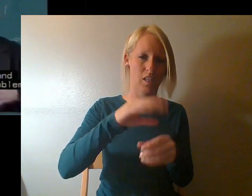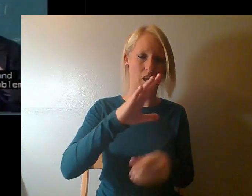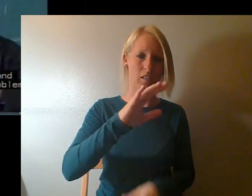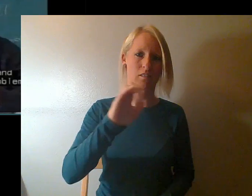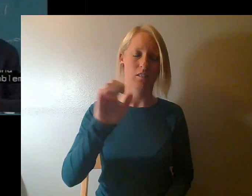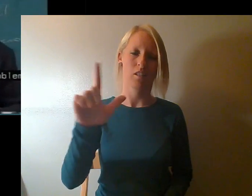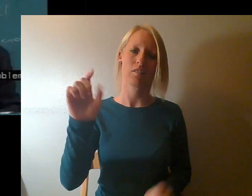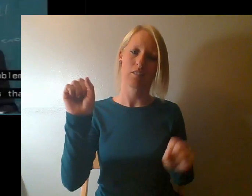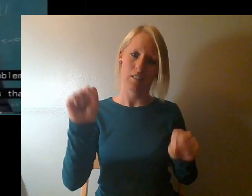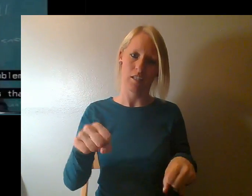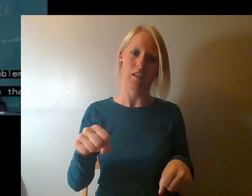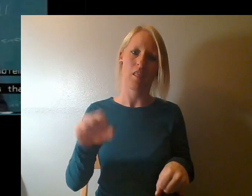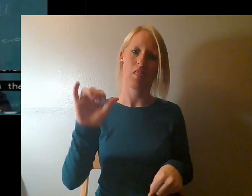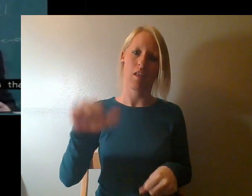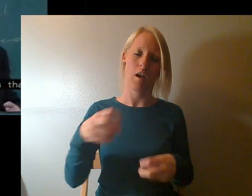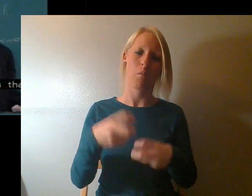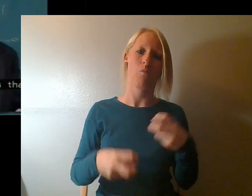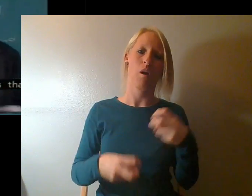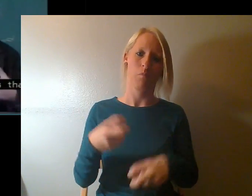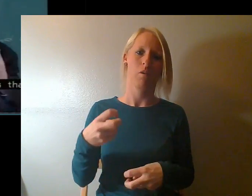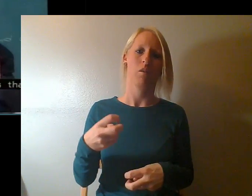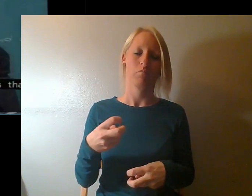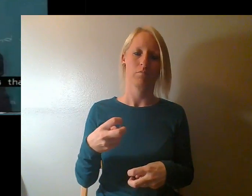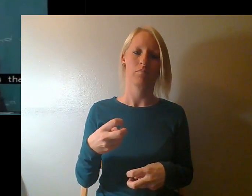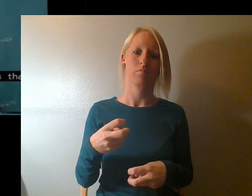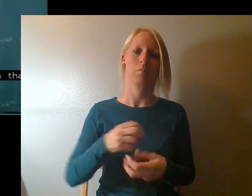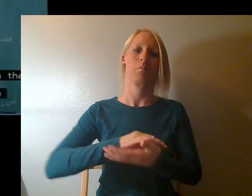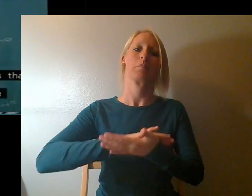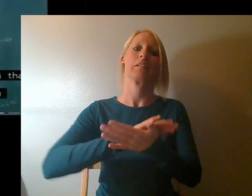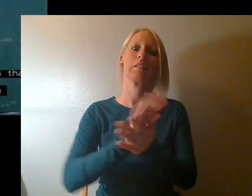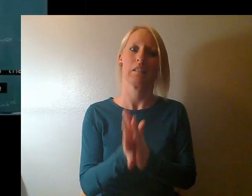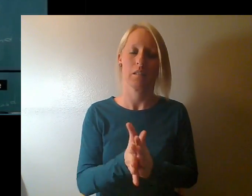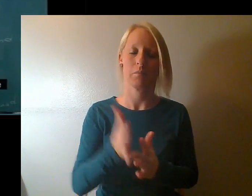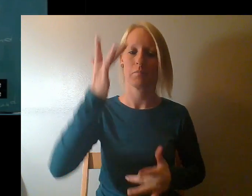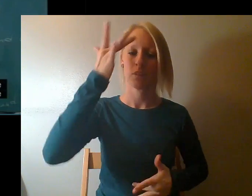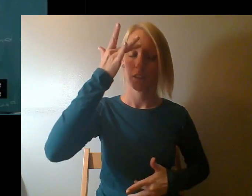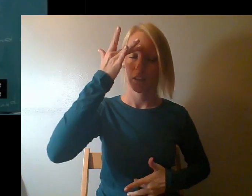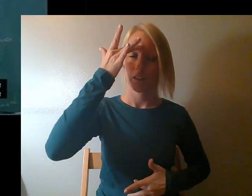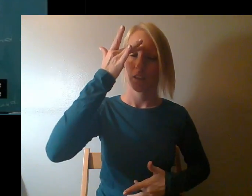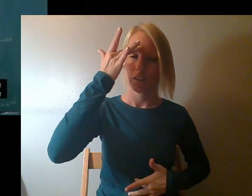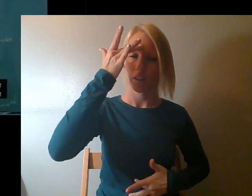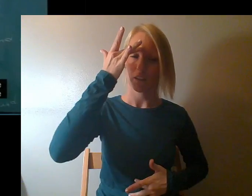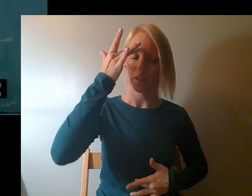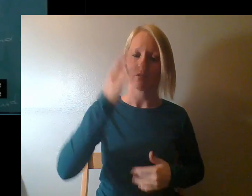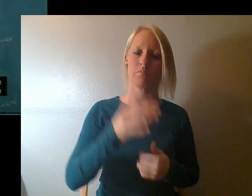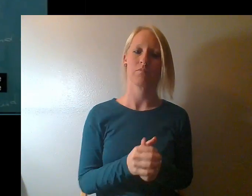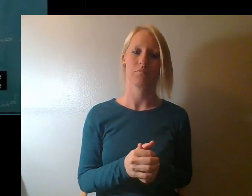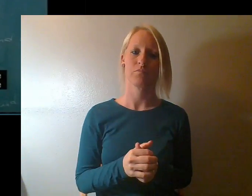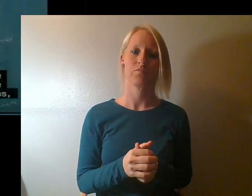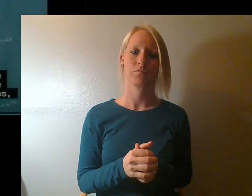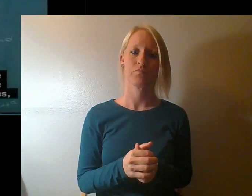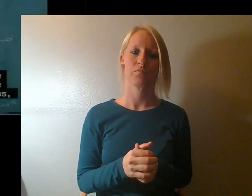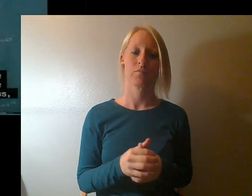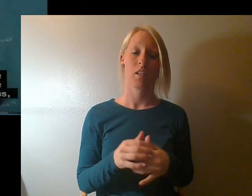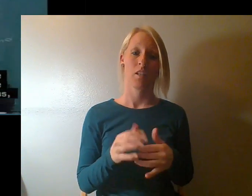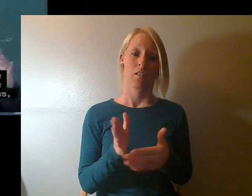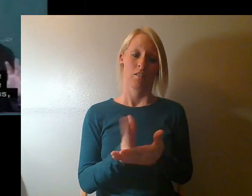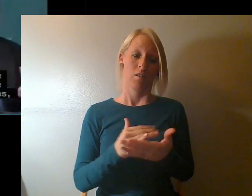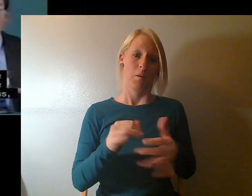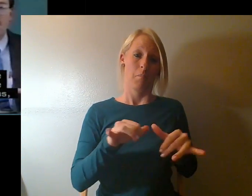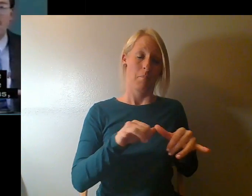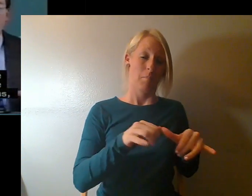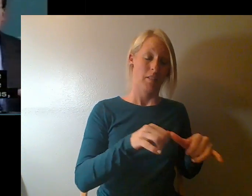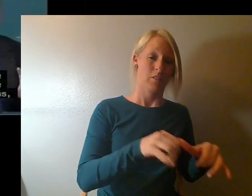All right, so there are those problems that can arise. And actually, there are some bacteria and there are some diseases, for example,